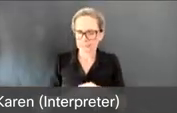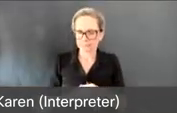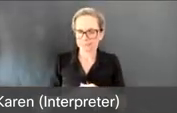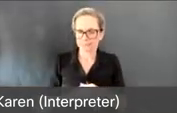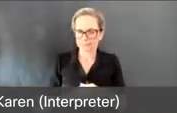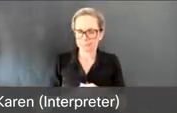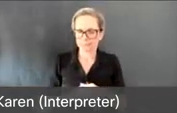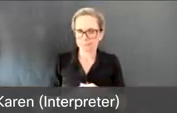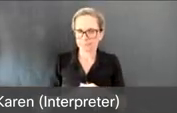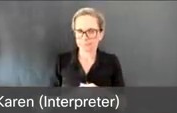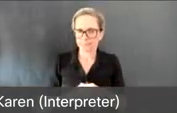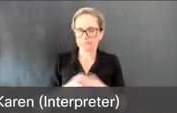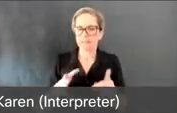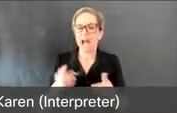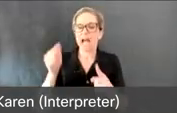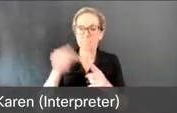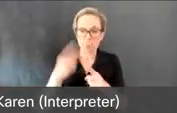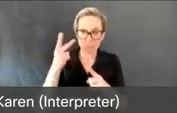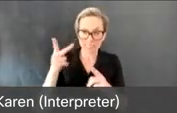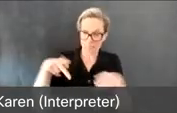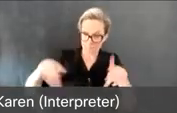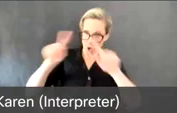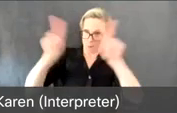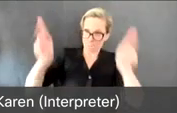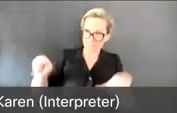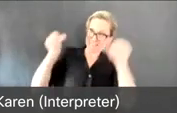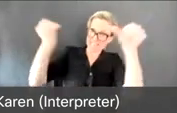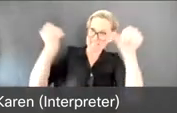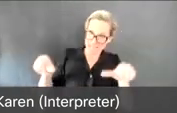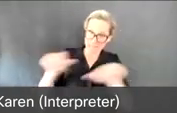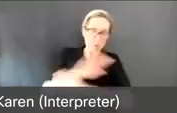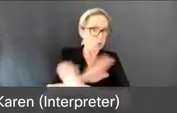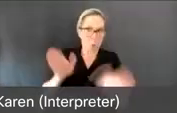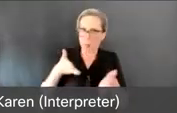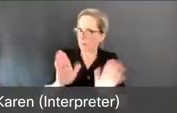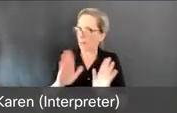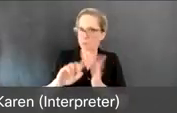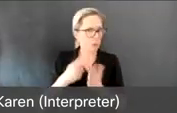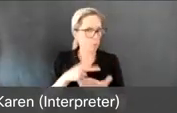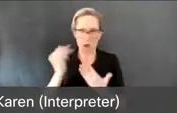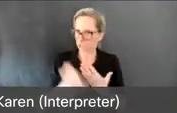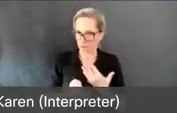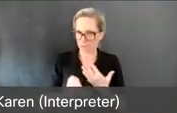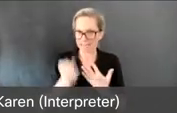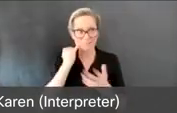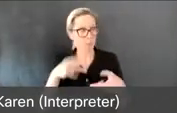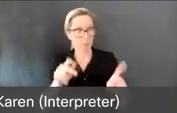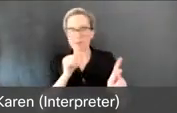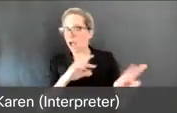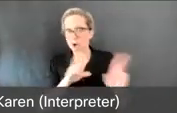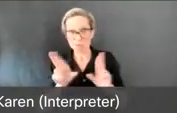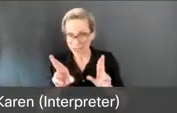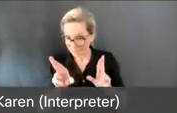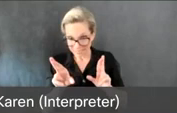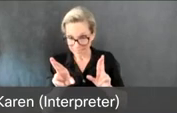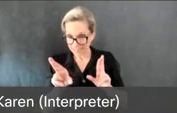permits taped to your door, don't let them start the project. Because if the permit's not in place, and